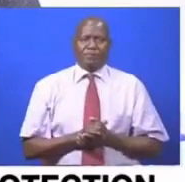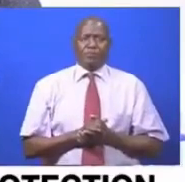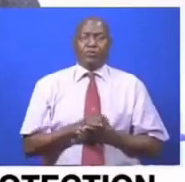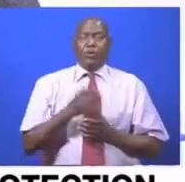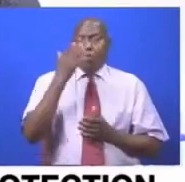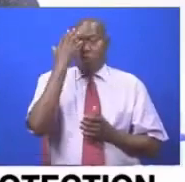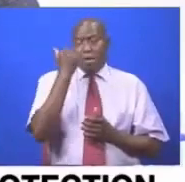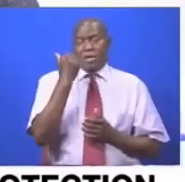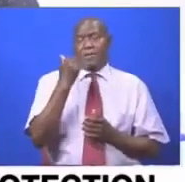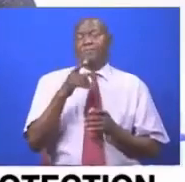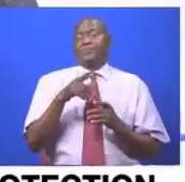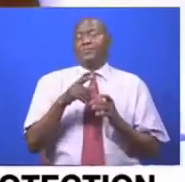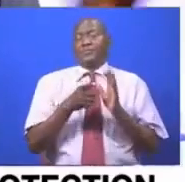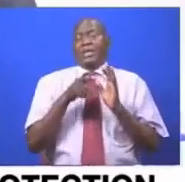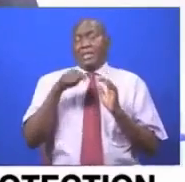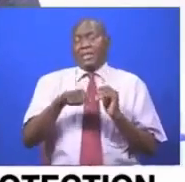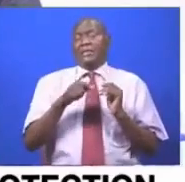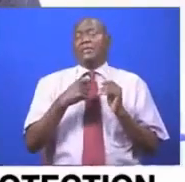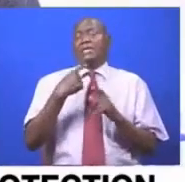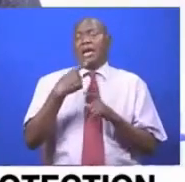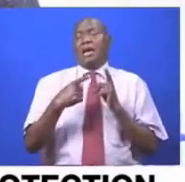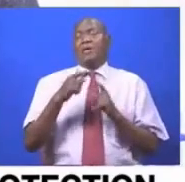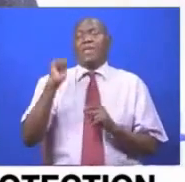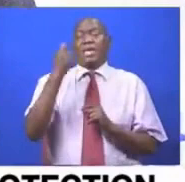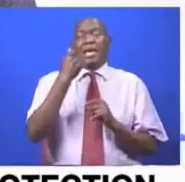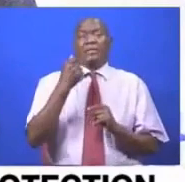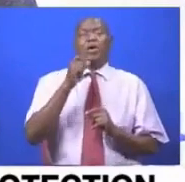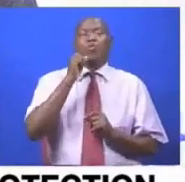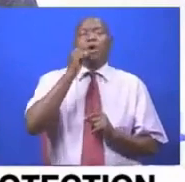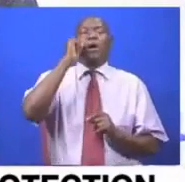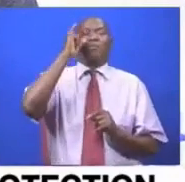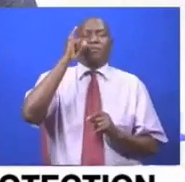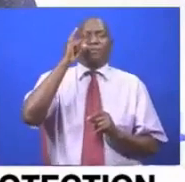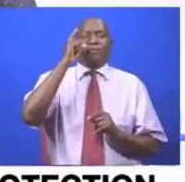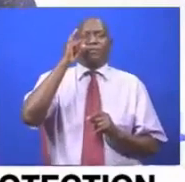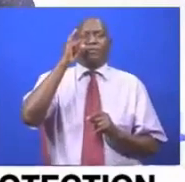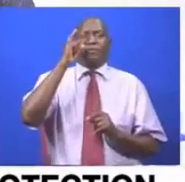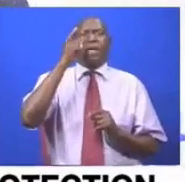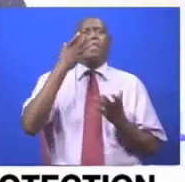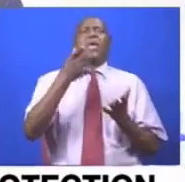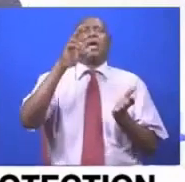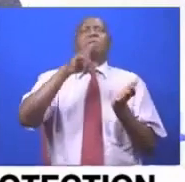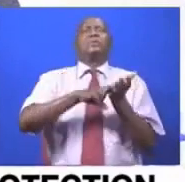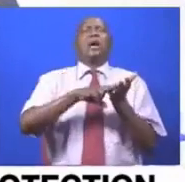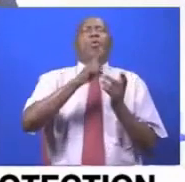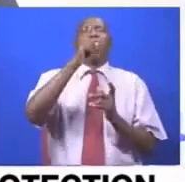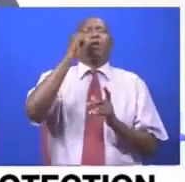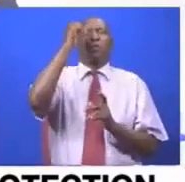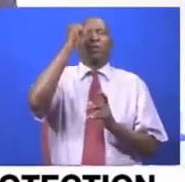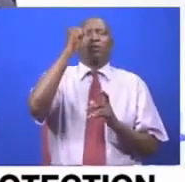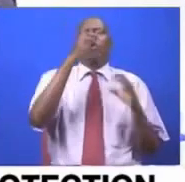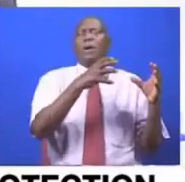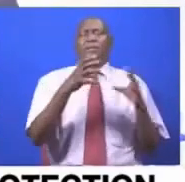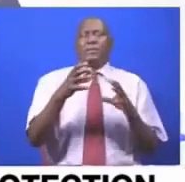this year, Kenyans woke up to the realization that they have been registered in one political